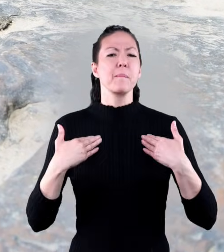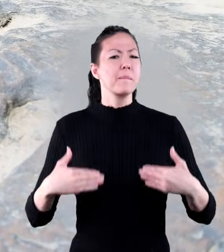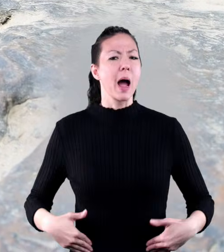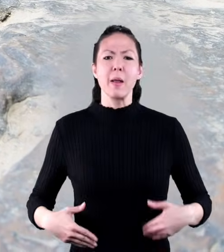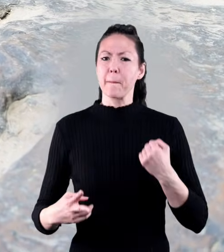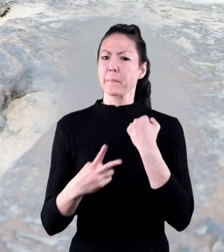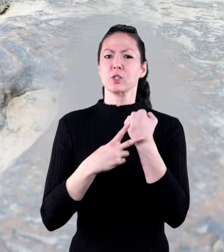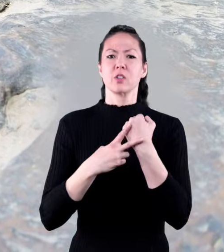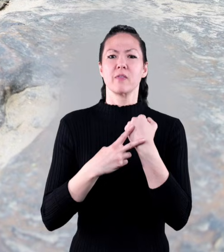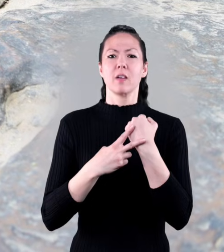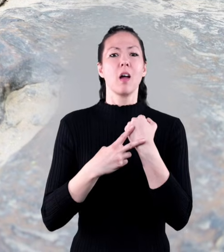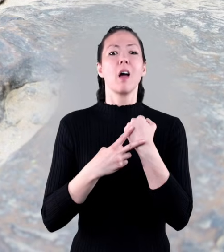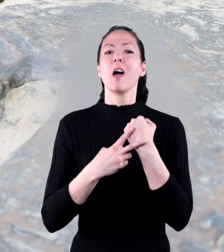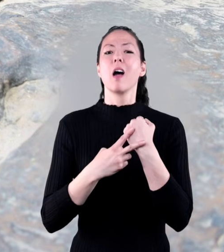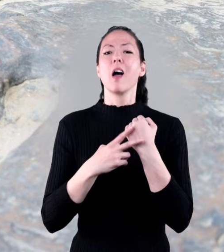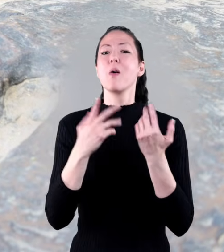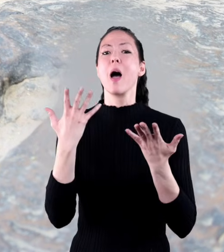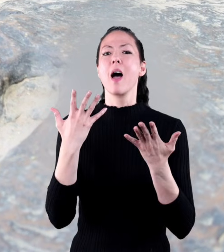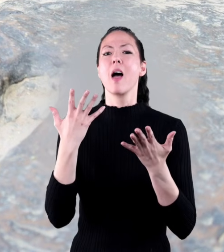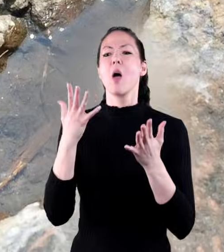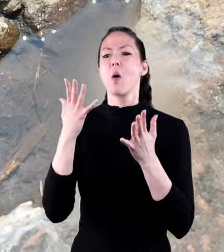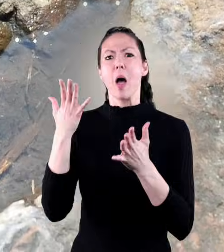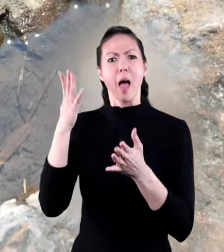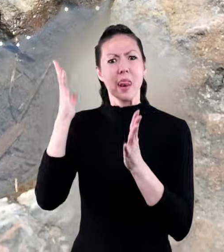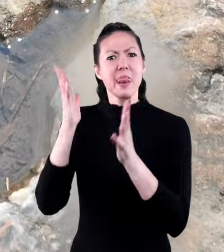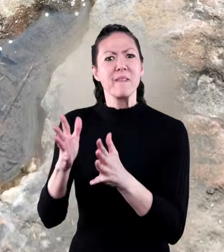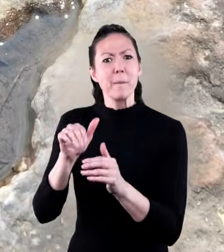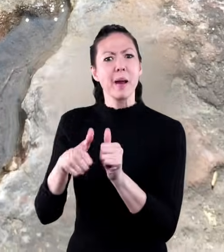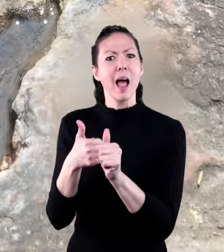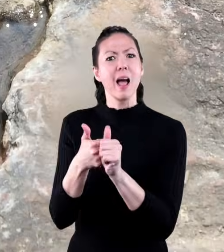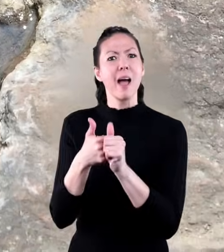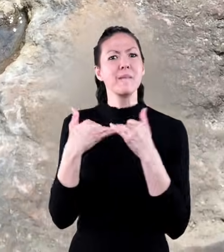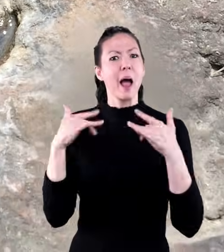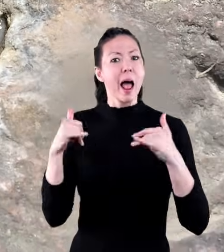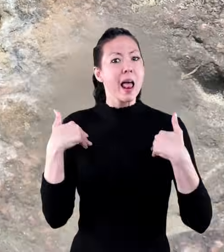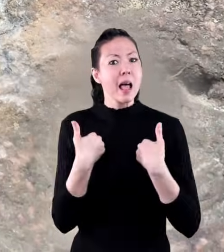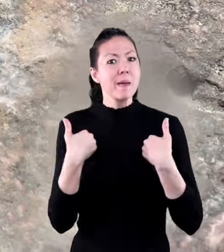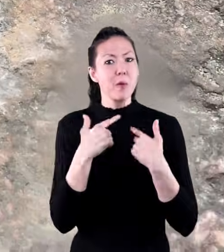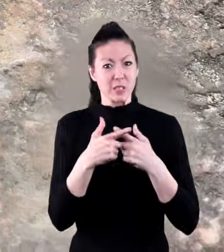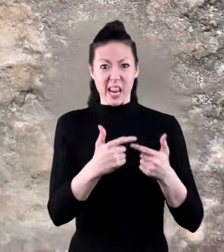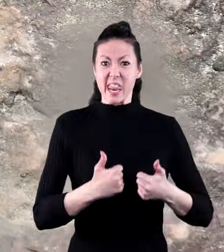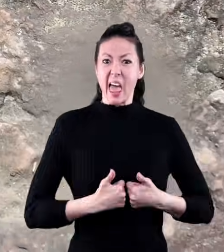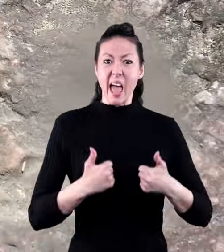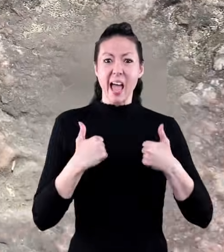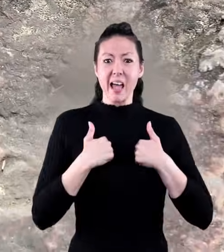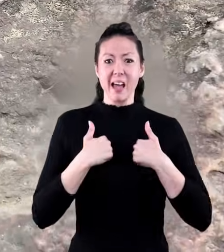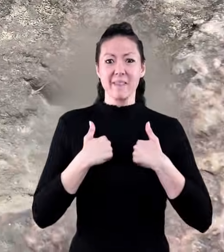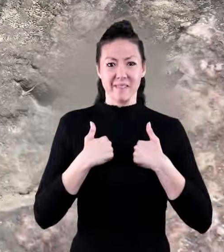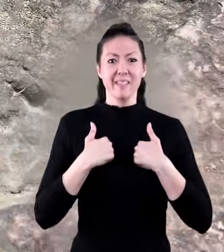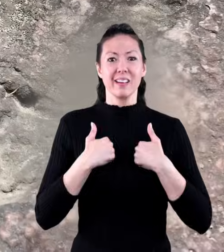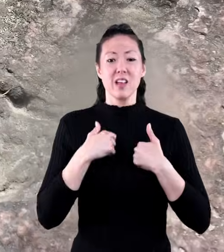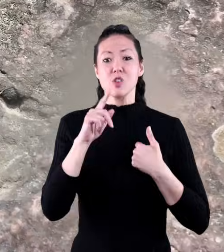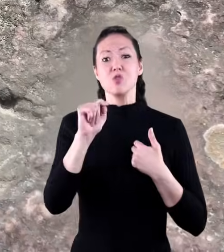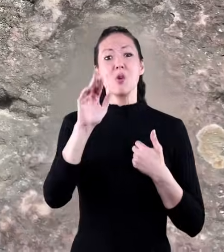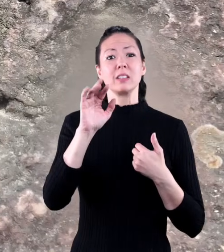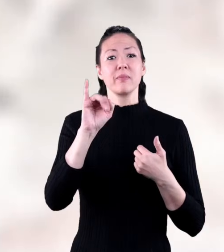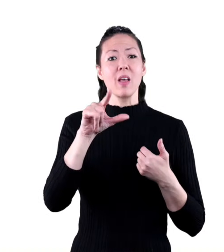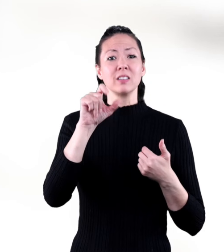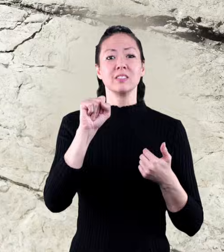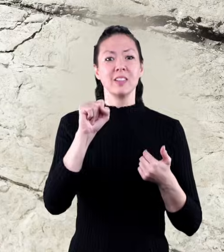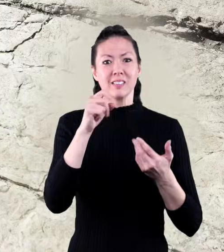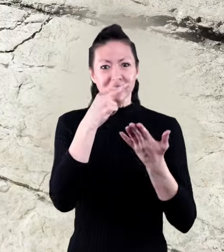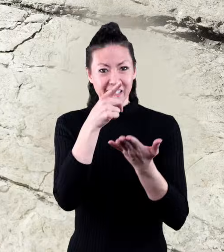preserved, but instead are things left behind by an animal when it was alive. Check out these trace fossils.